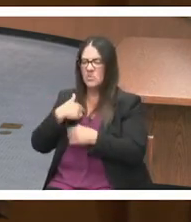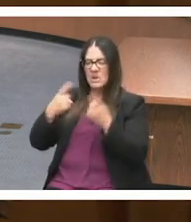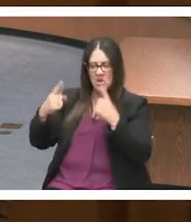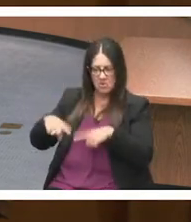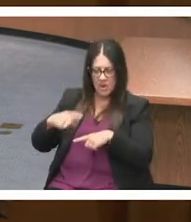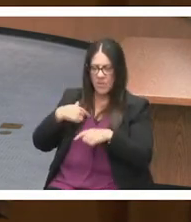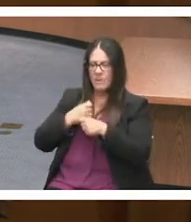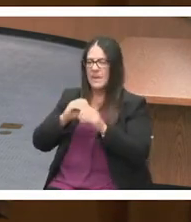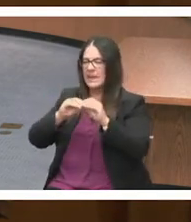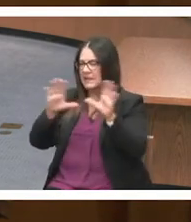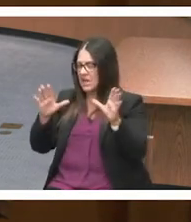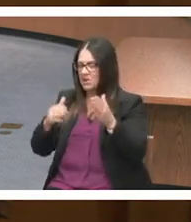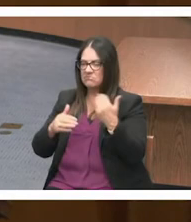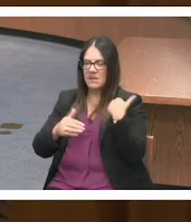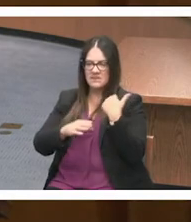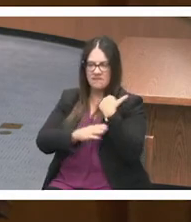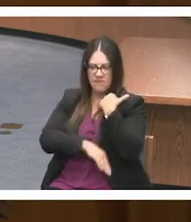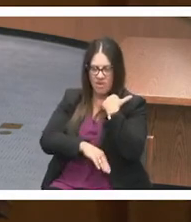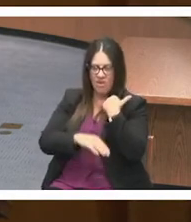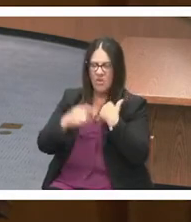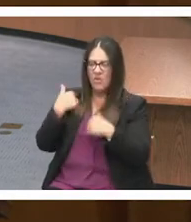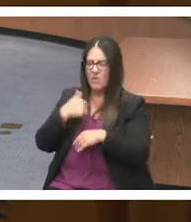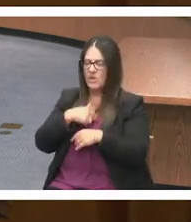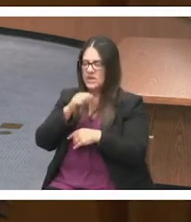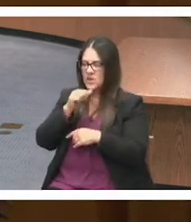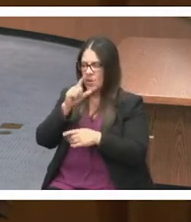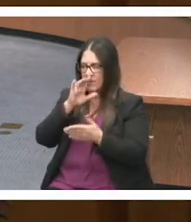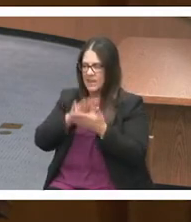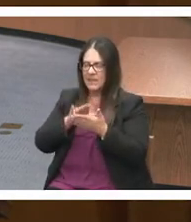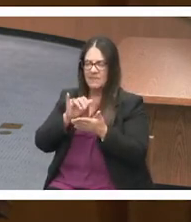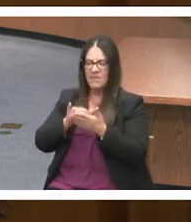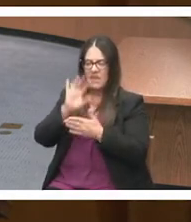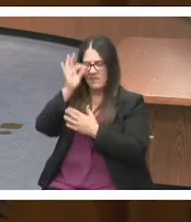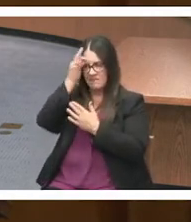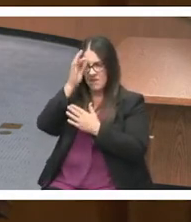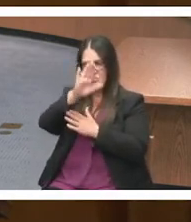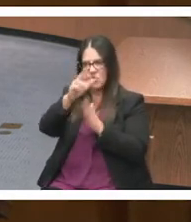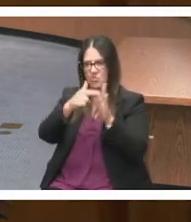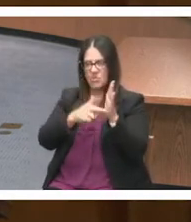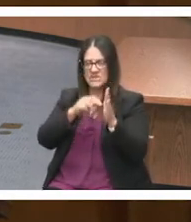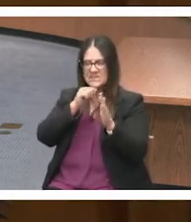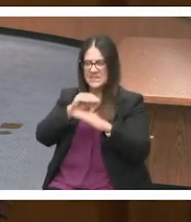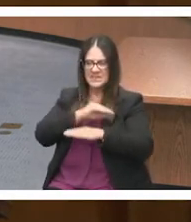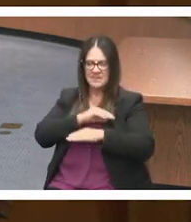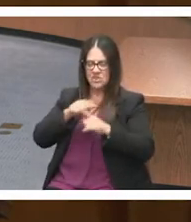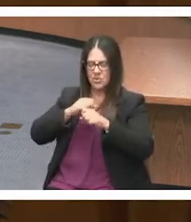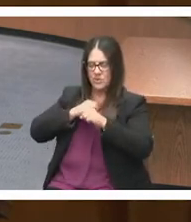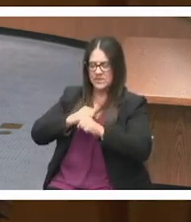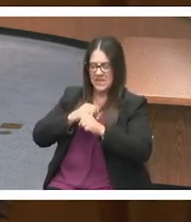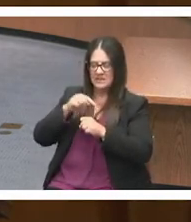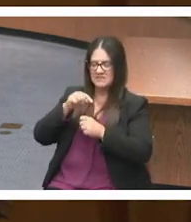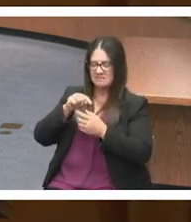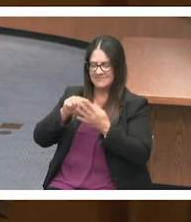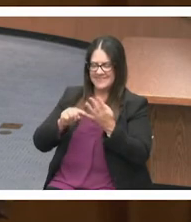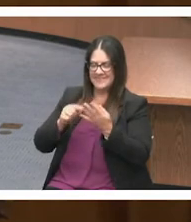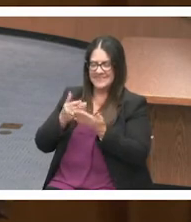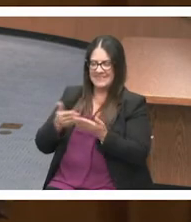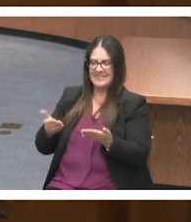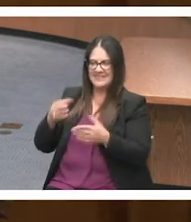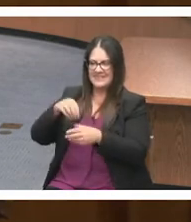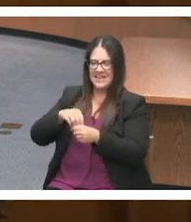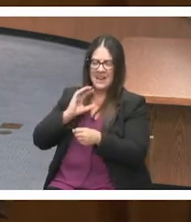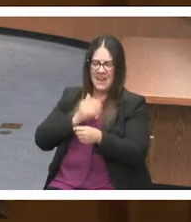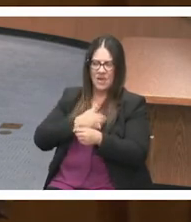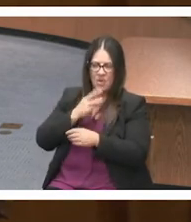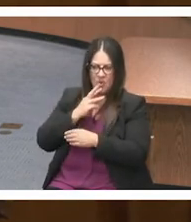clear in the fall that we don't believe that the federal rules are sufficient to protect these endangered species. So